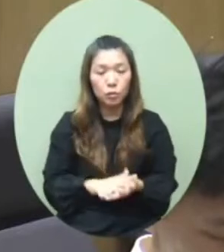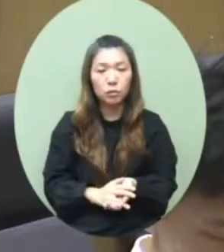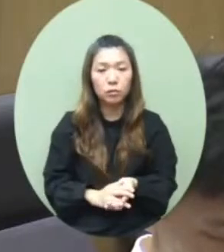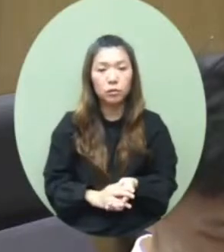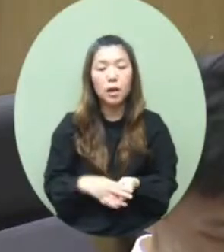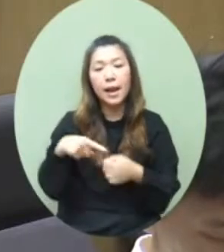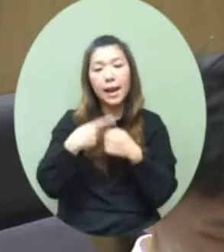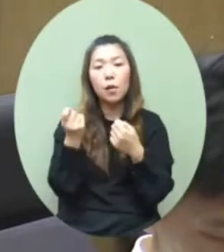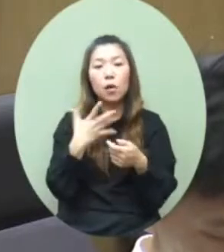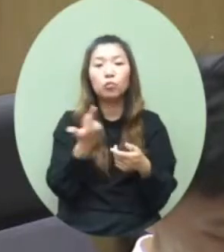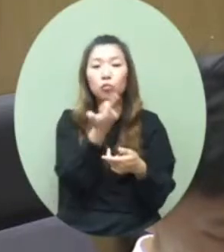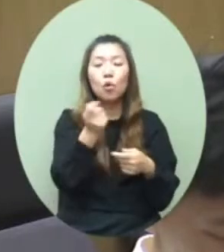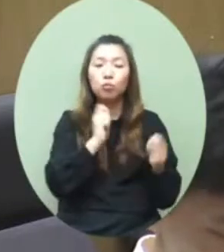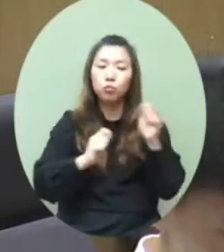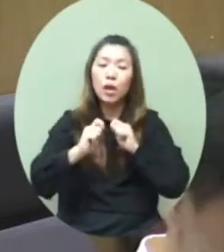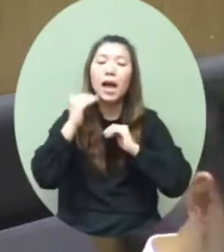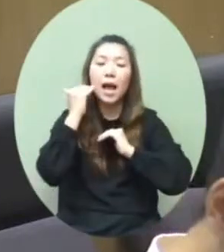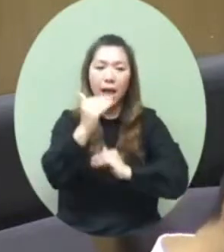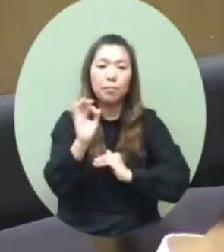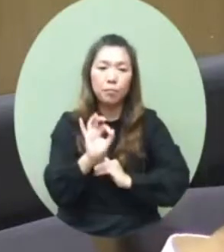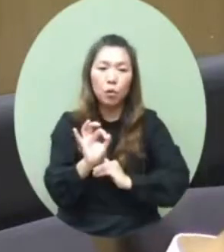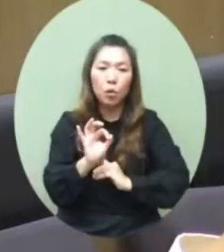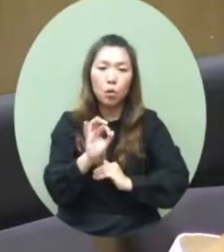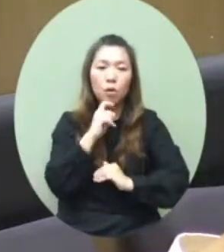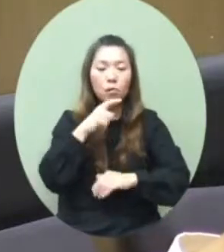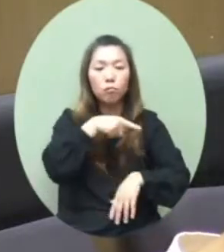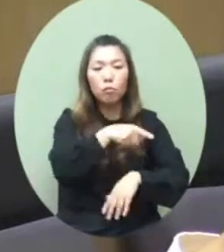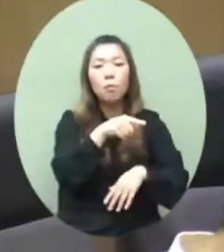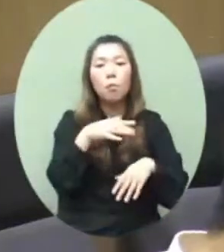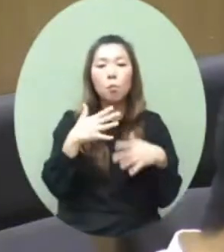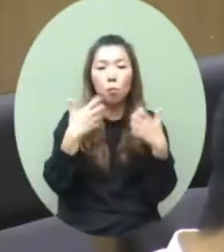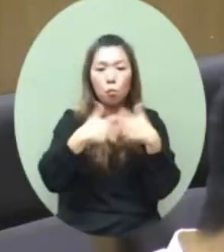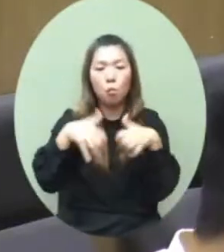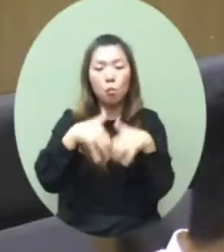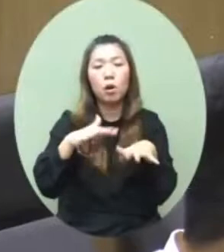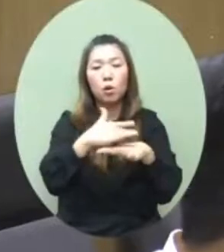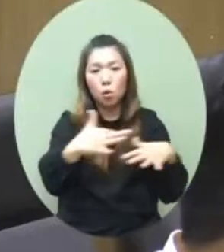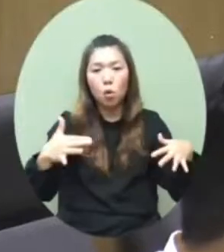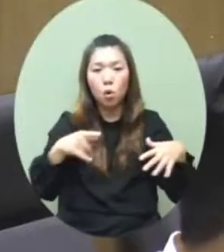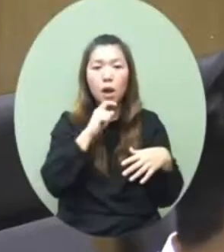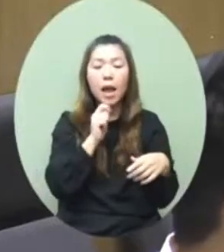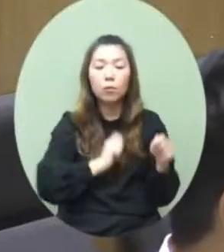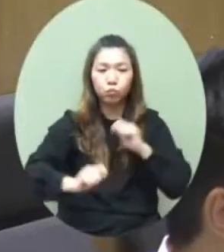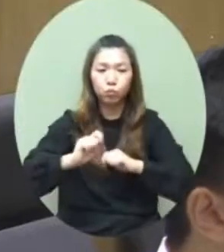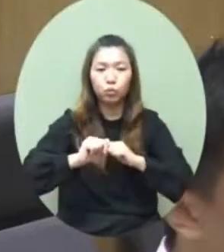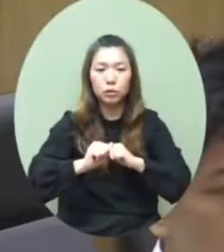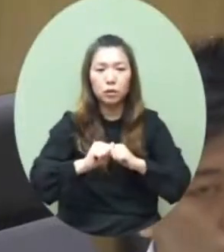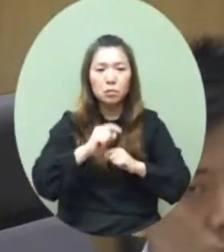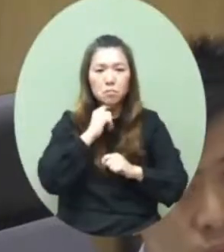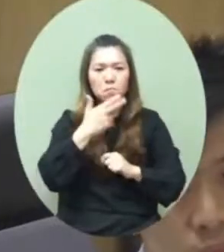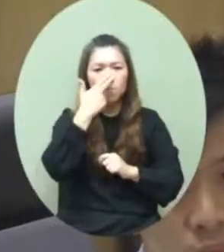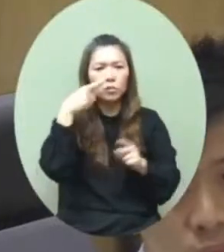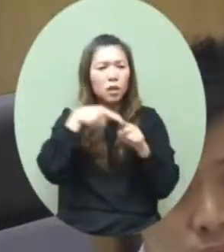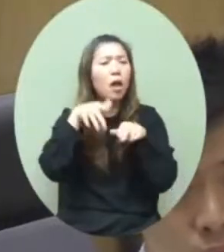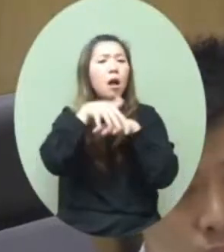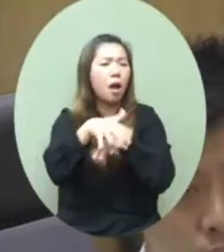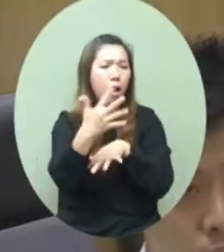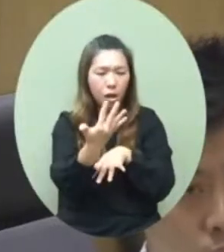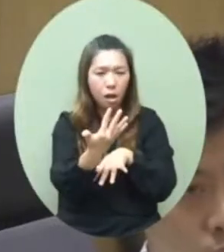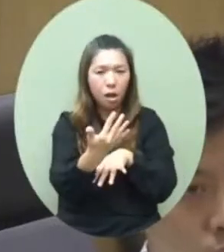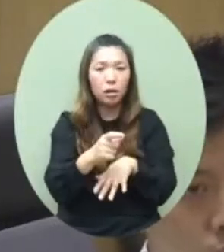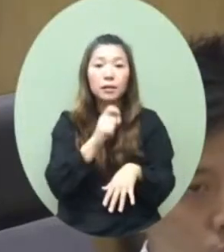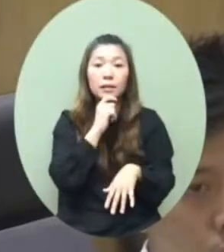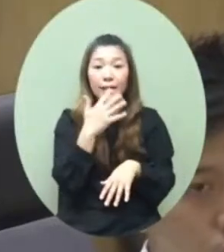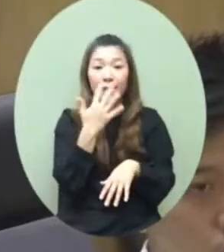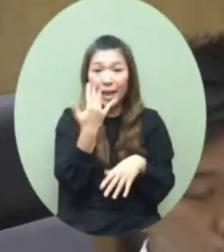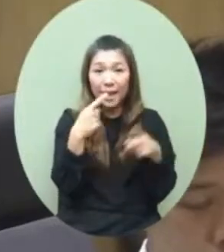fairs for them? As for crowd control, because there is no limitation on who and how many can enjoy,